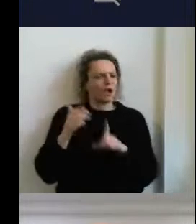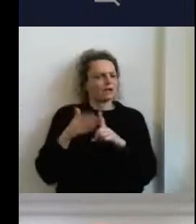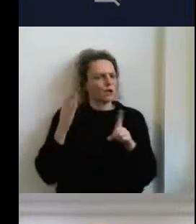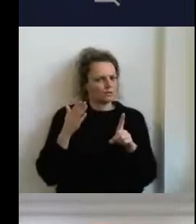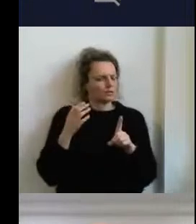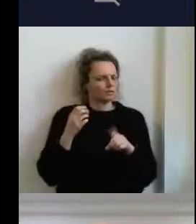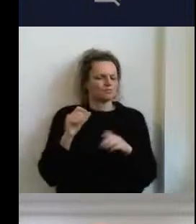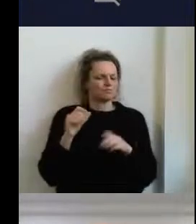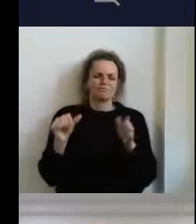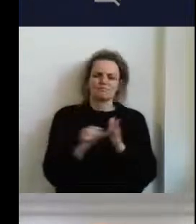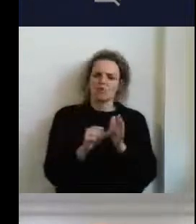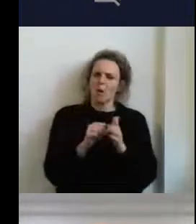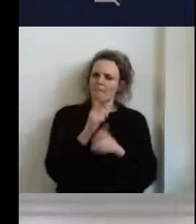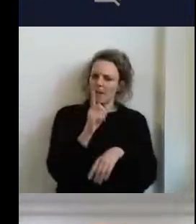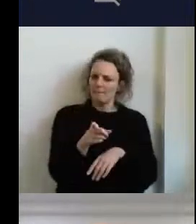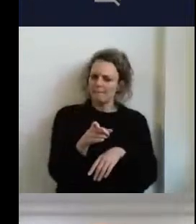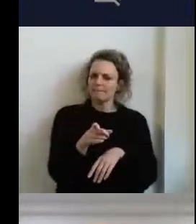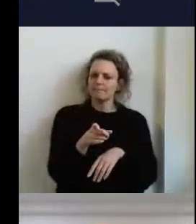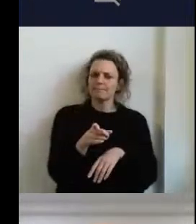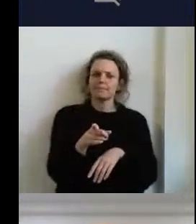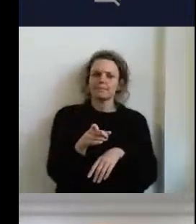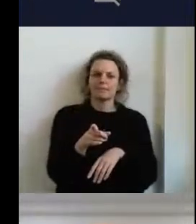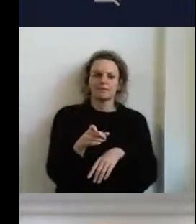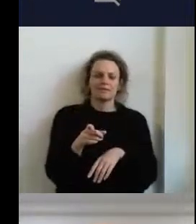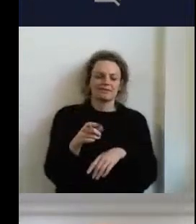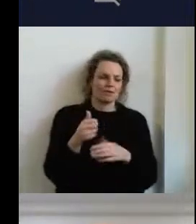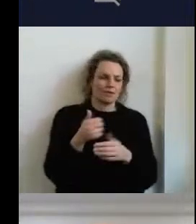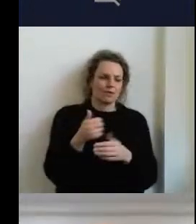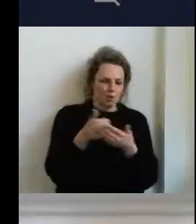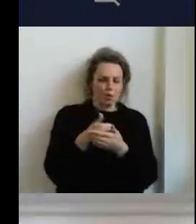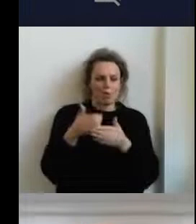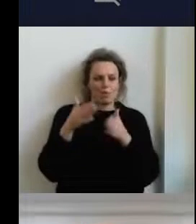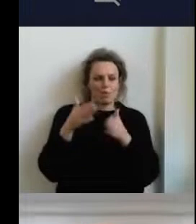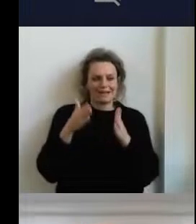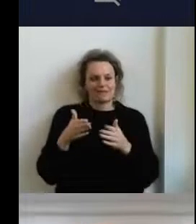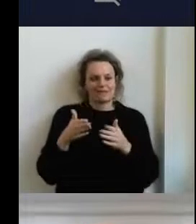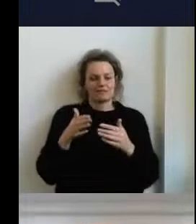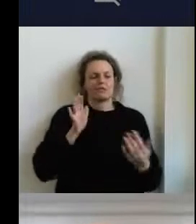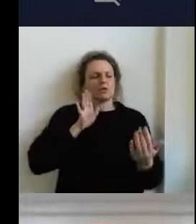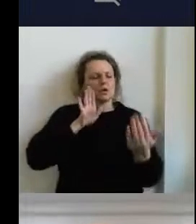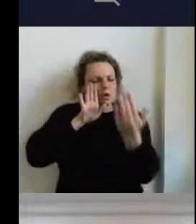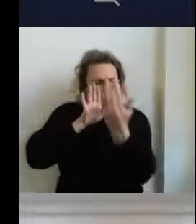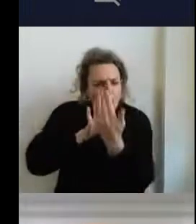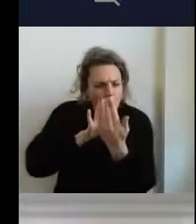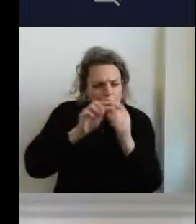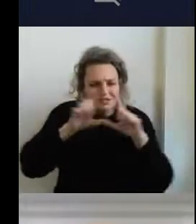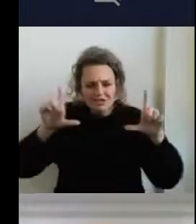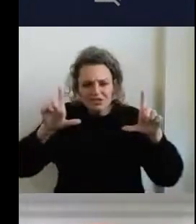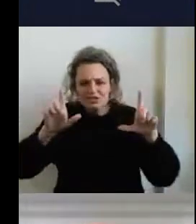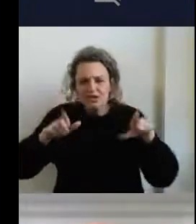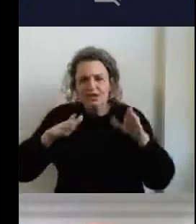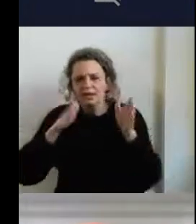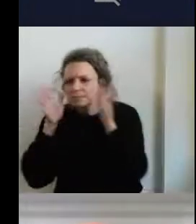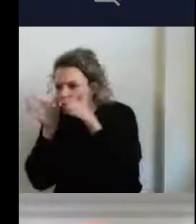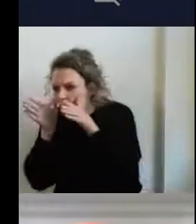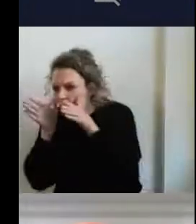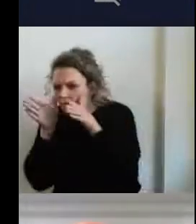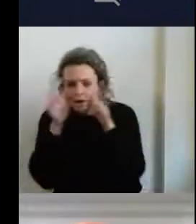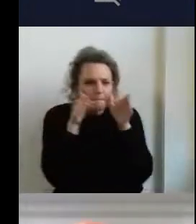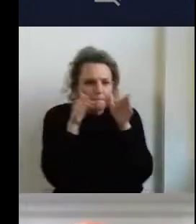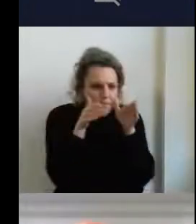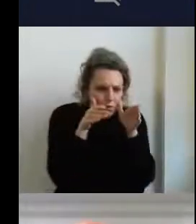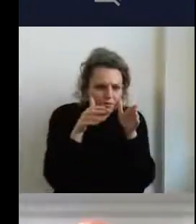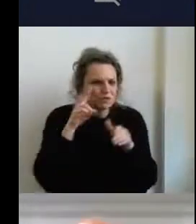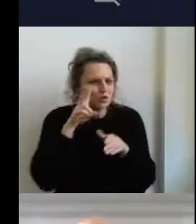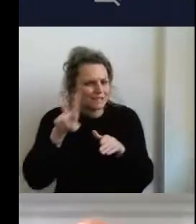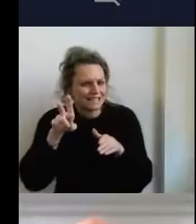of the problems with that is you're constantly having to get your head close to the screen, move your head to the left, move your head to the right. And so